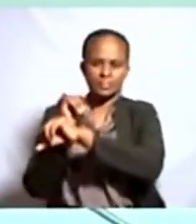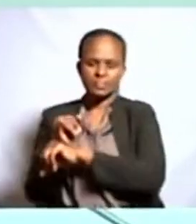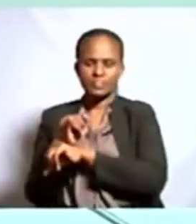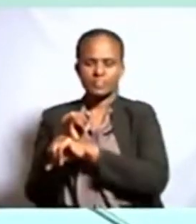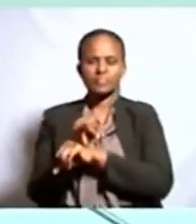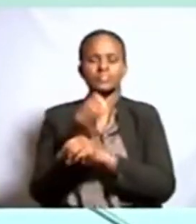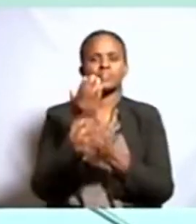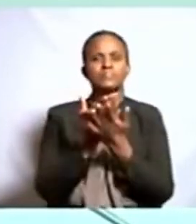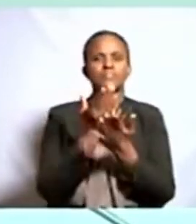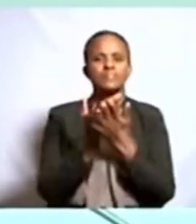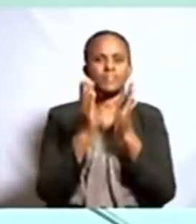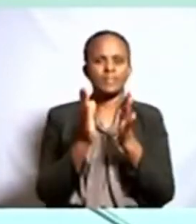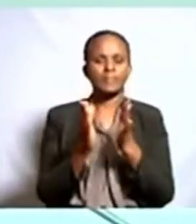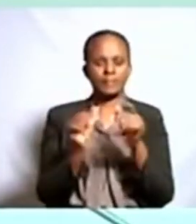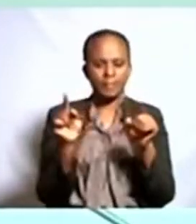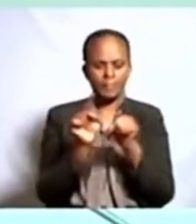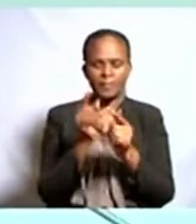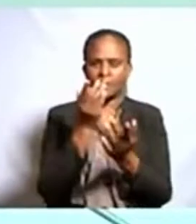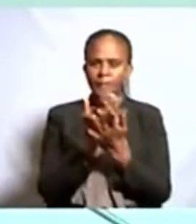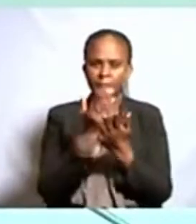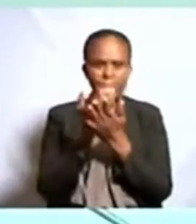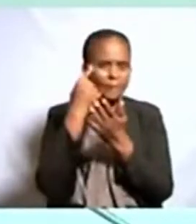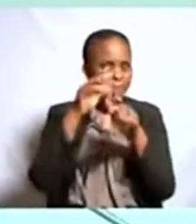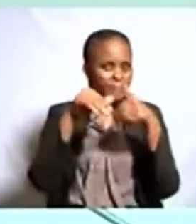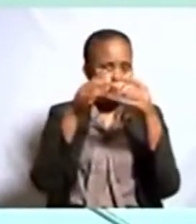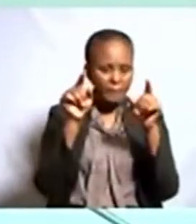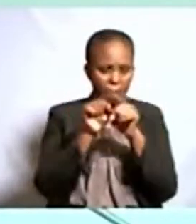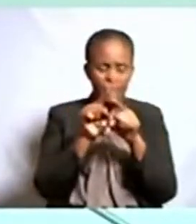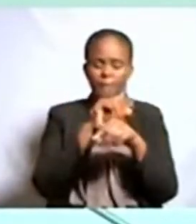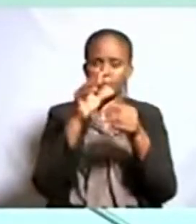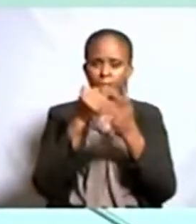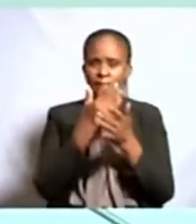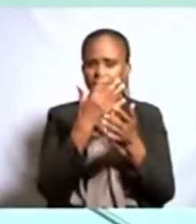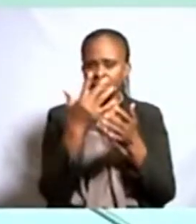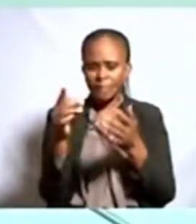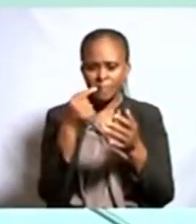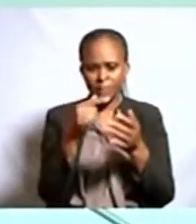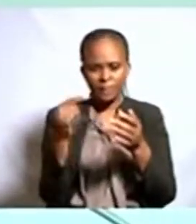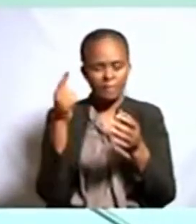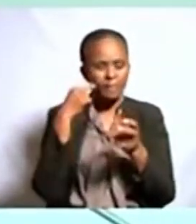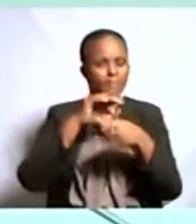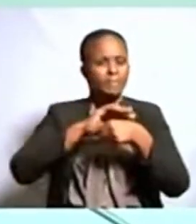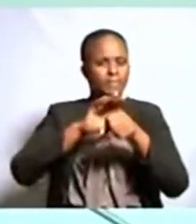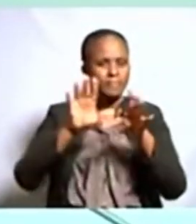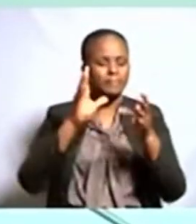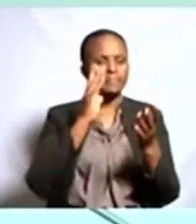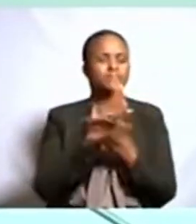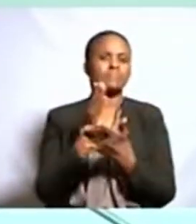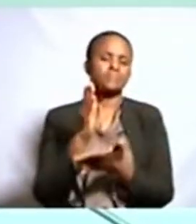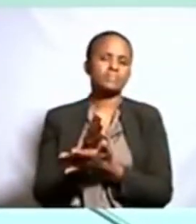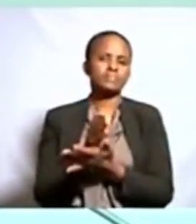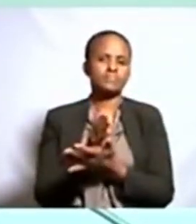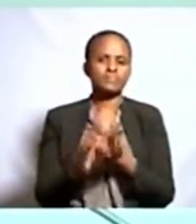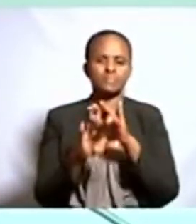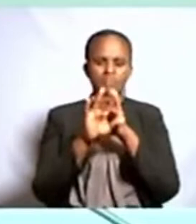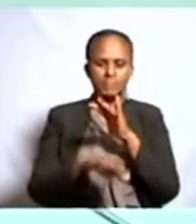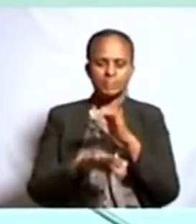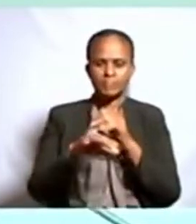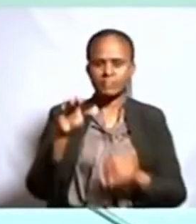eligible bidders to tender for the supply and delivery of assorted goods for COVID-19 prevention under